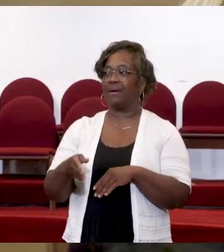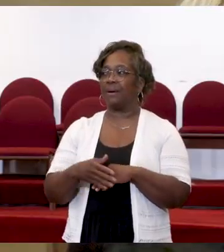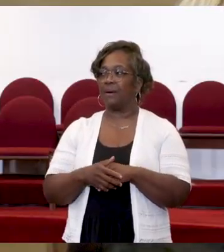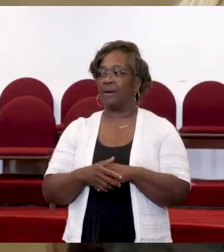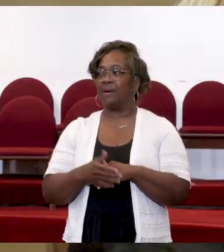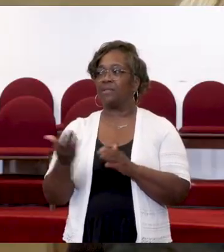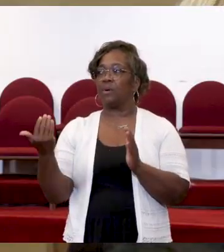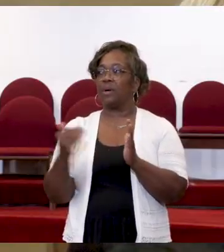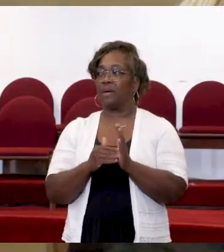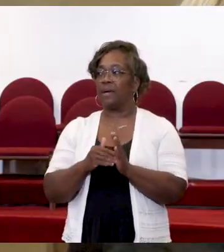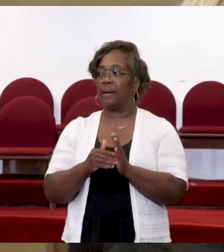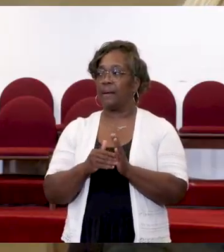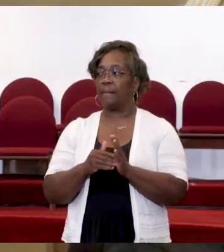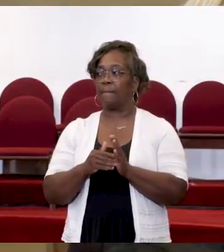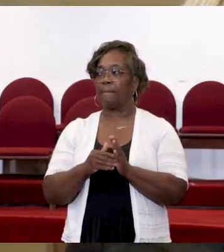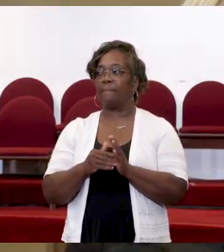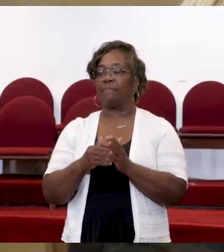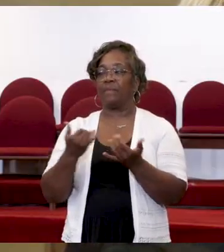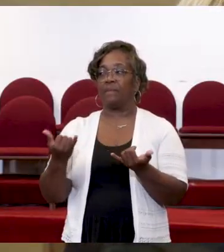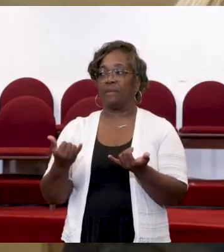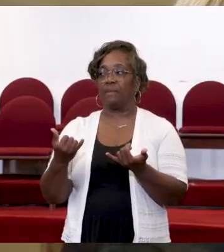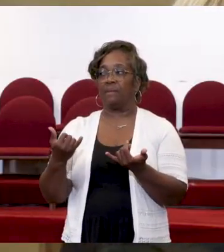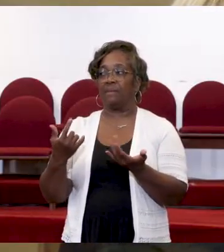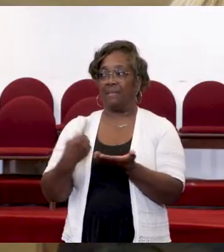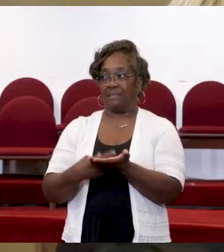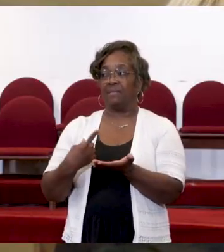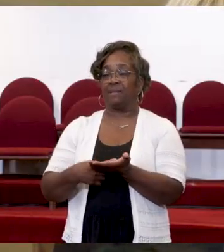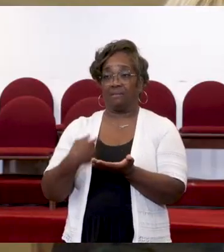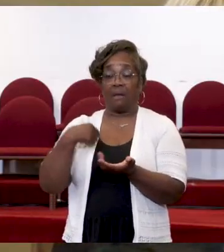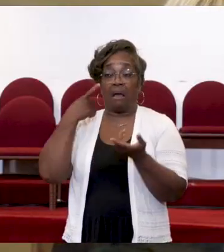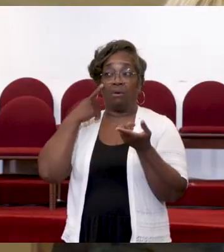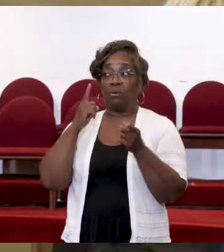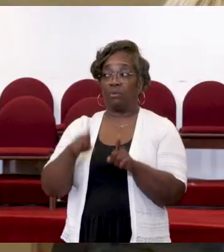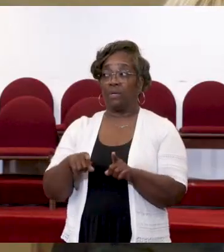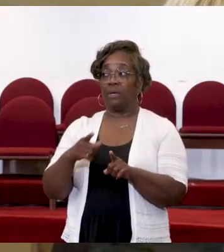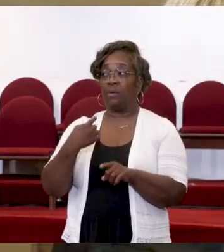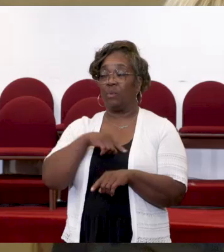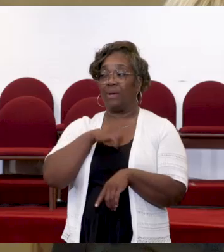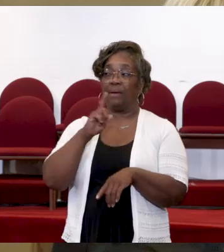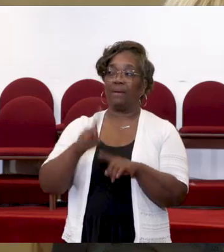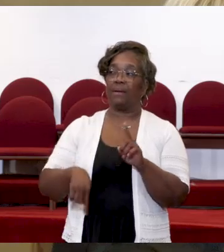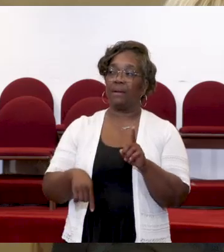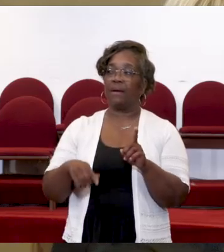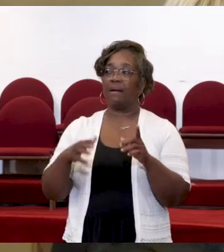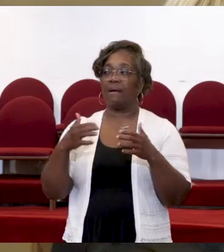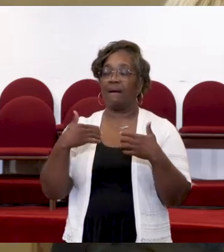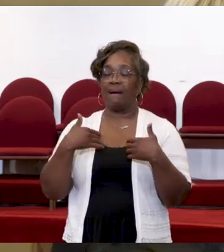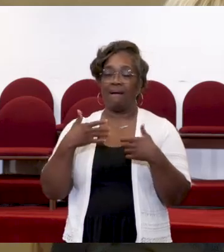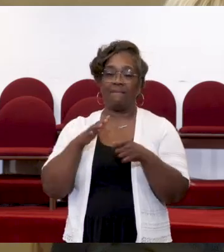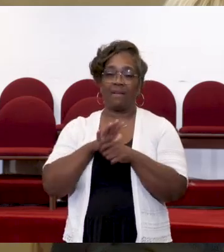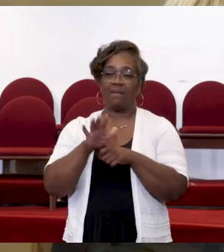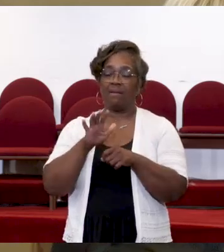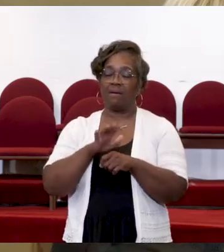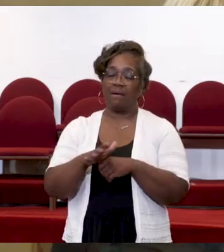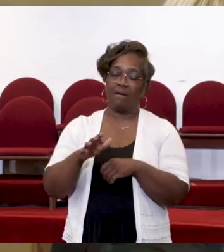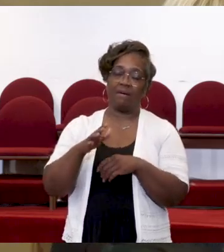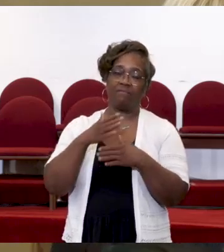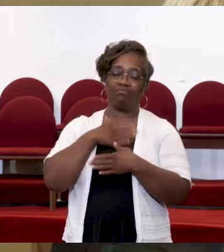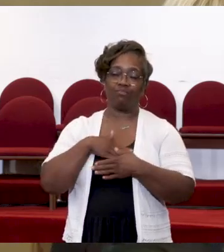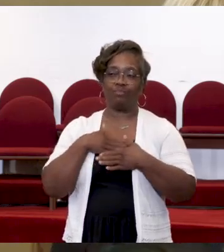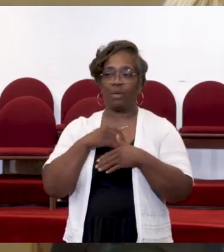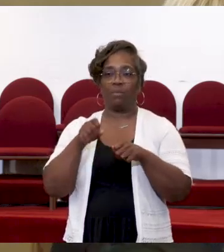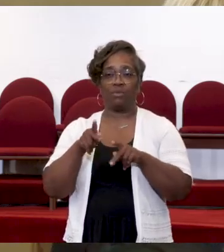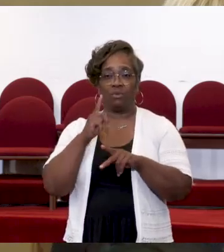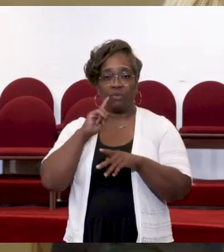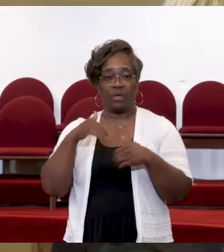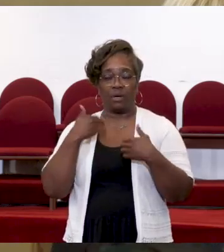know, again, these are conversations, but I agree with you. We cannot have enough recreation opportunities for our